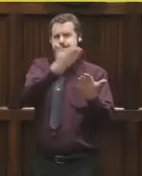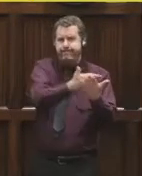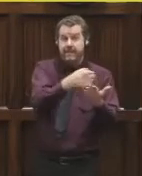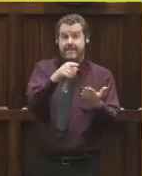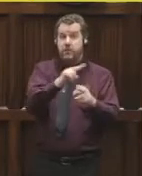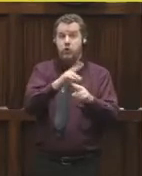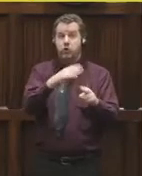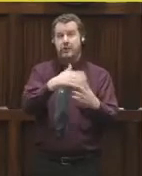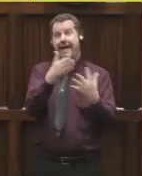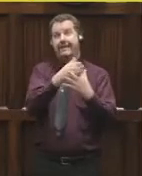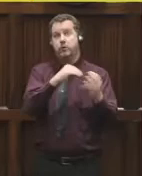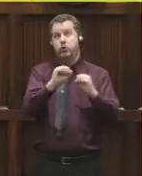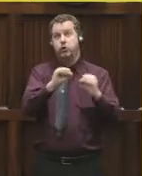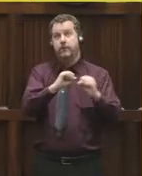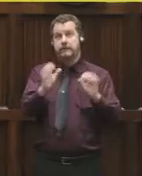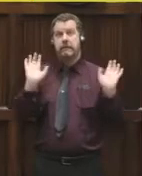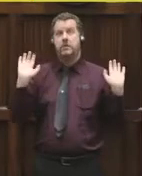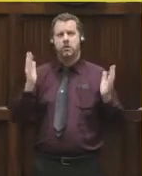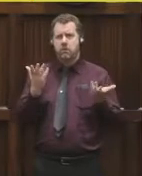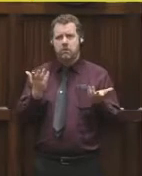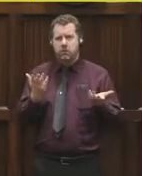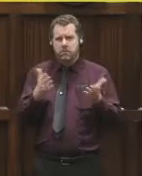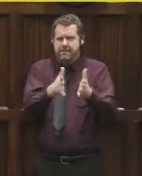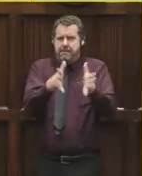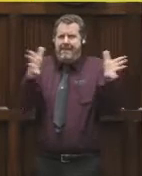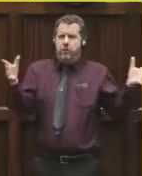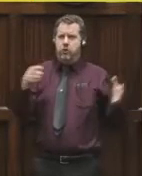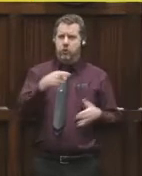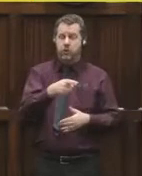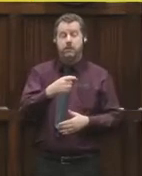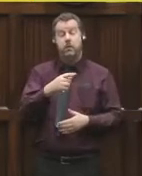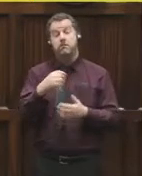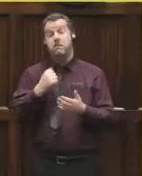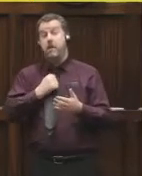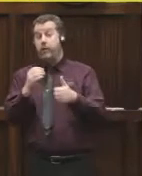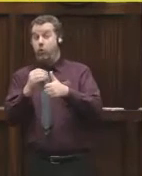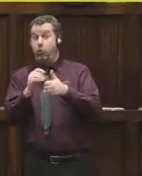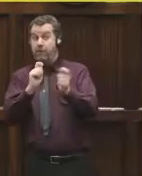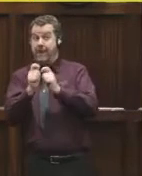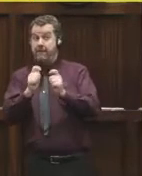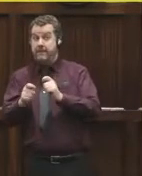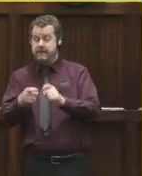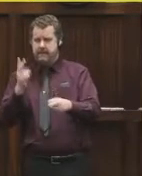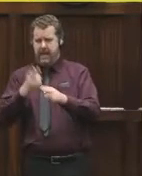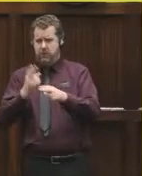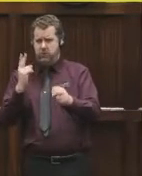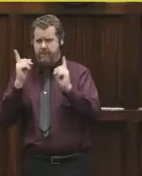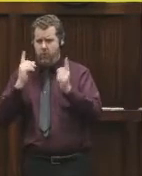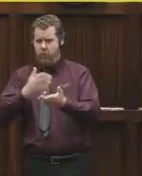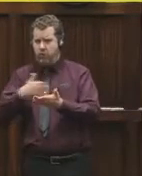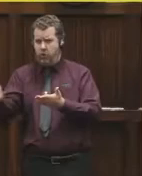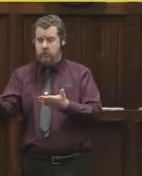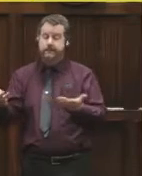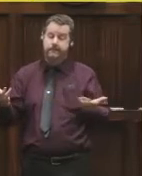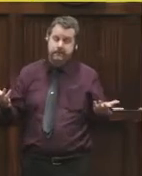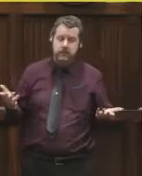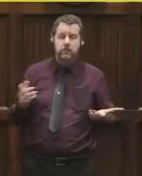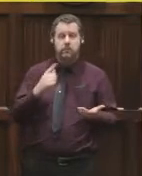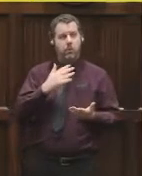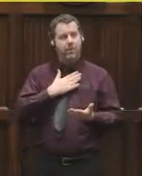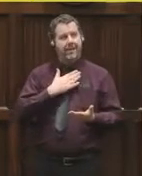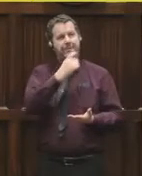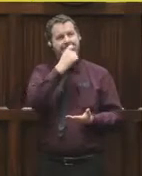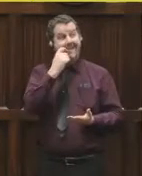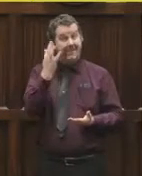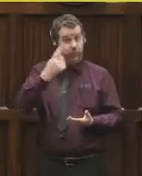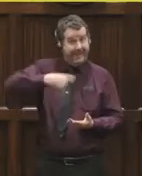to services. And I will, because my other amendments have been moved out of order and I won't take the time later on, I would say if we're